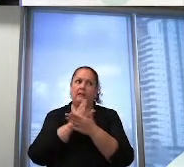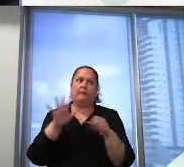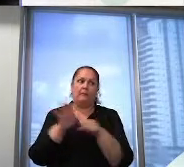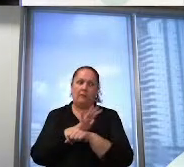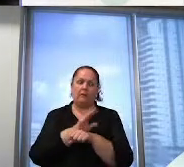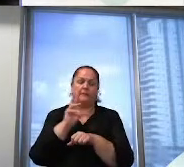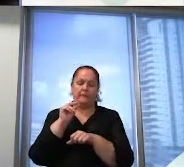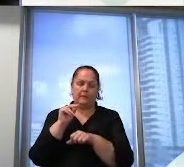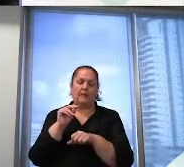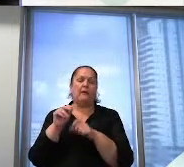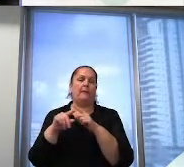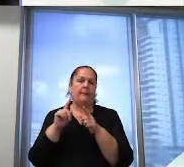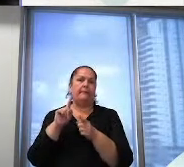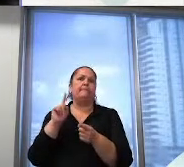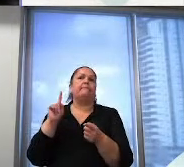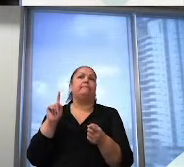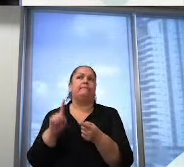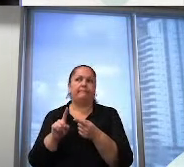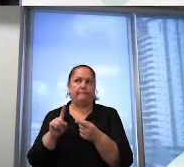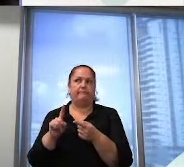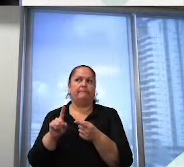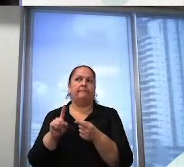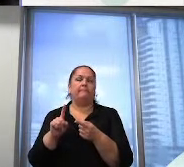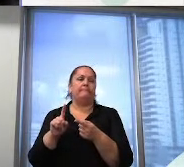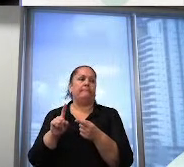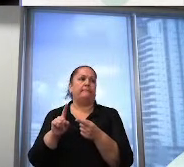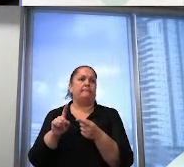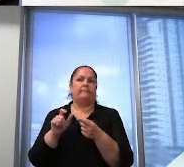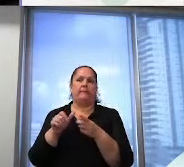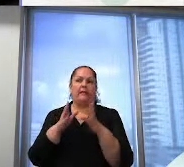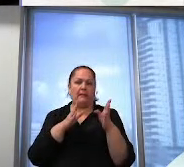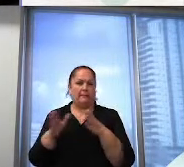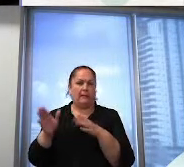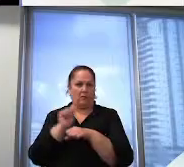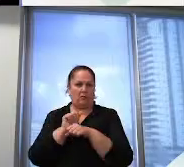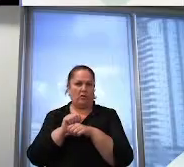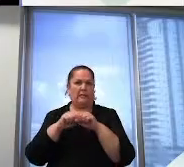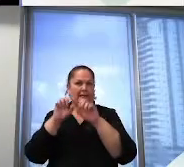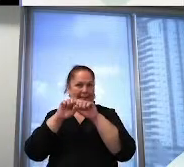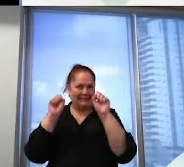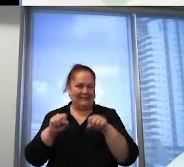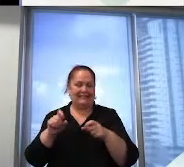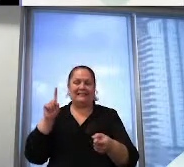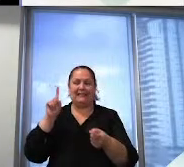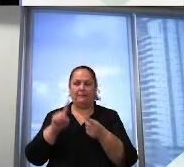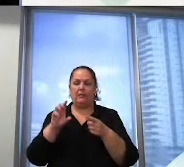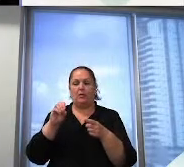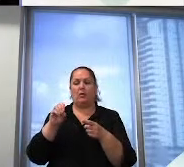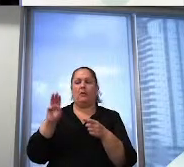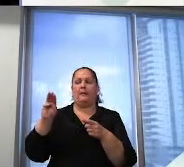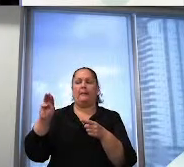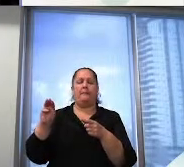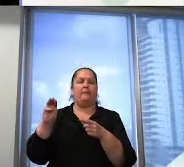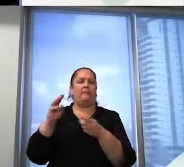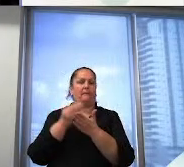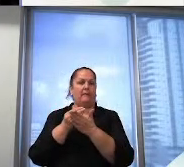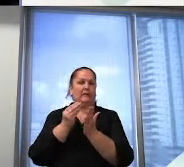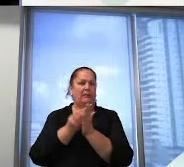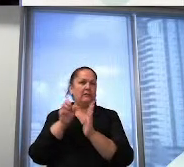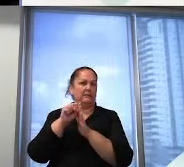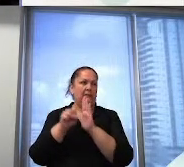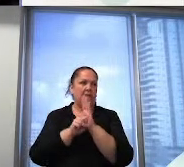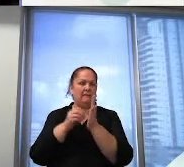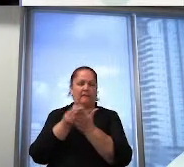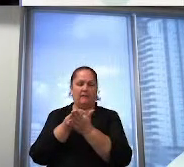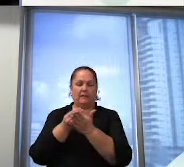completely stopped the program. What we did do is we have stopped planned work on the system under O&M funding, under